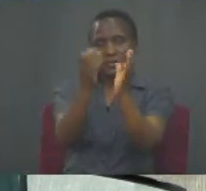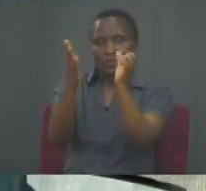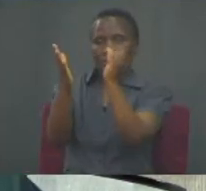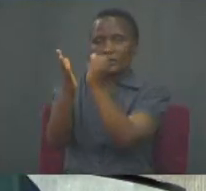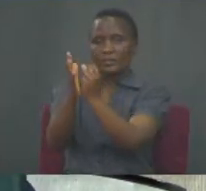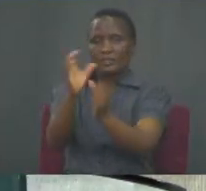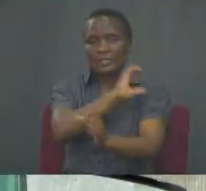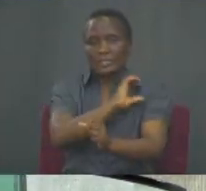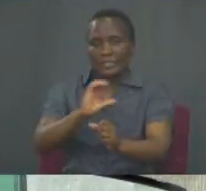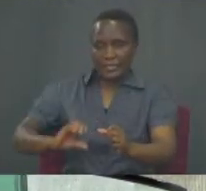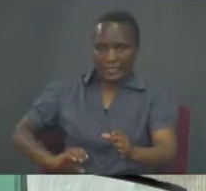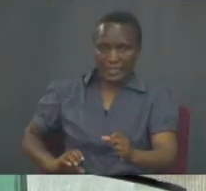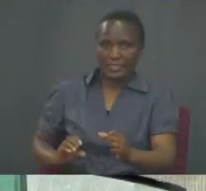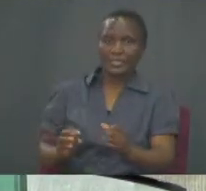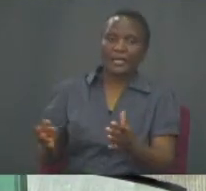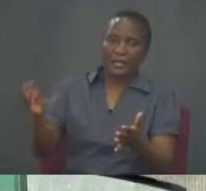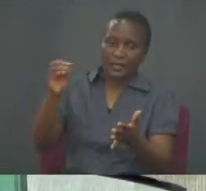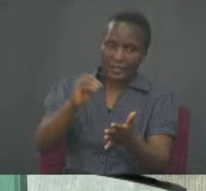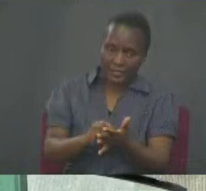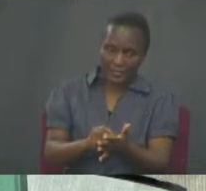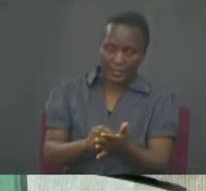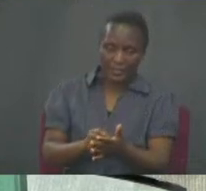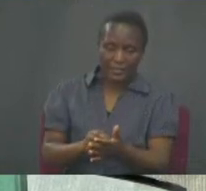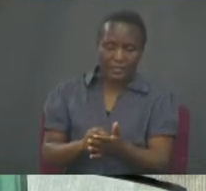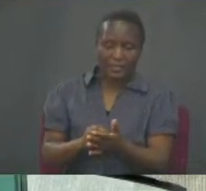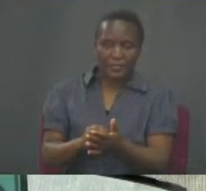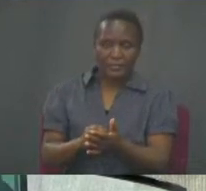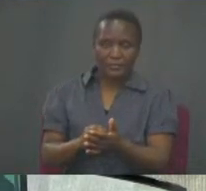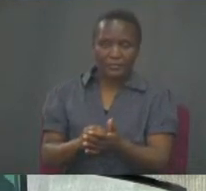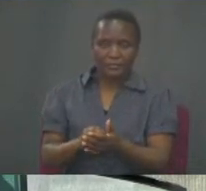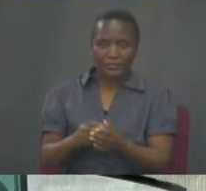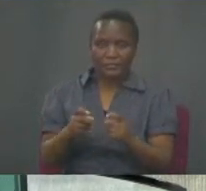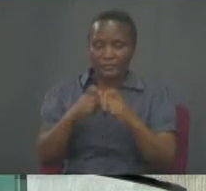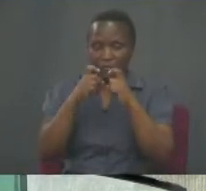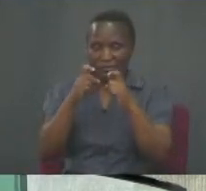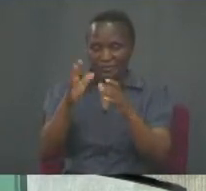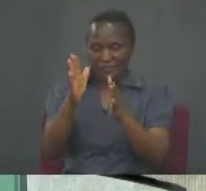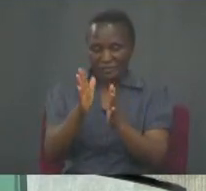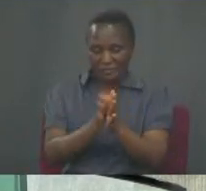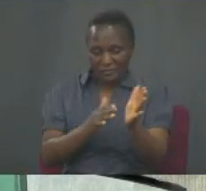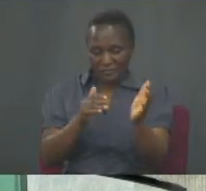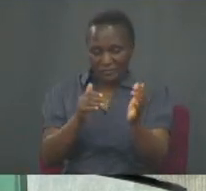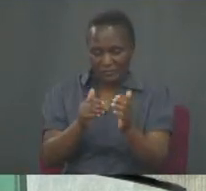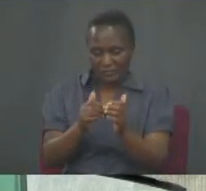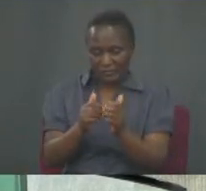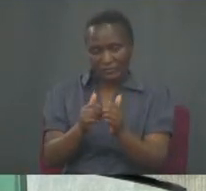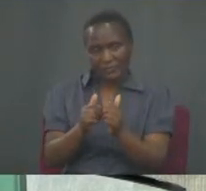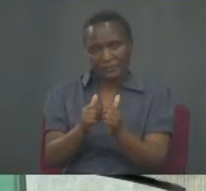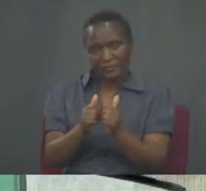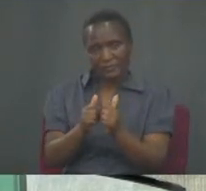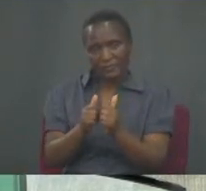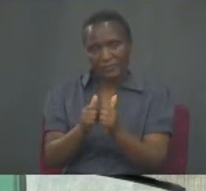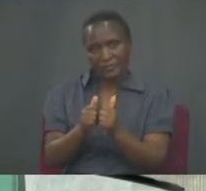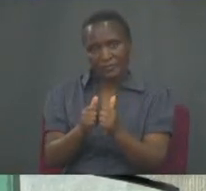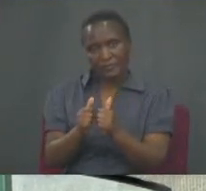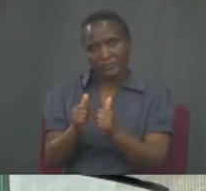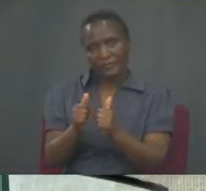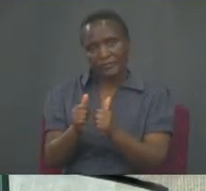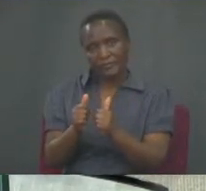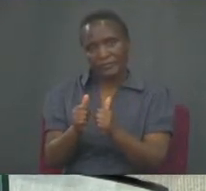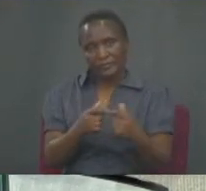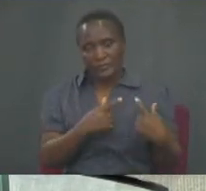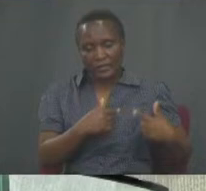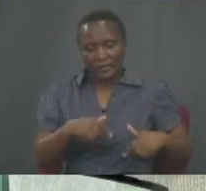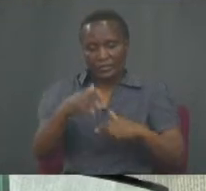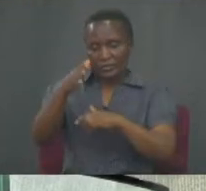So sin broke the heart of God. And you need to know that worsens, sin worsens in